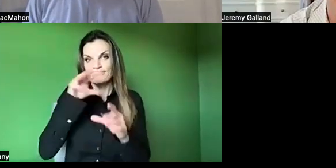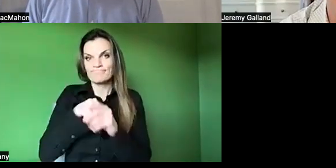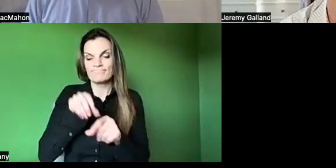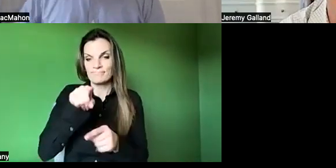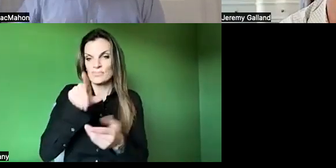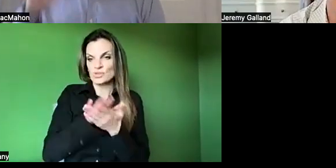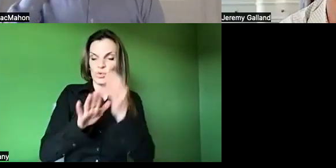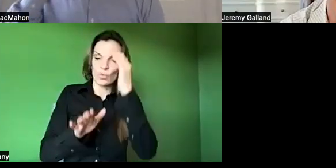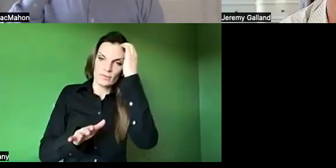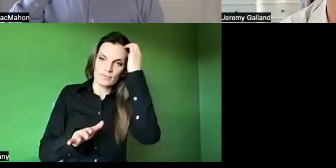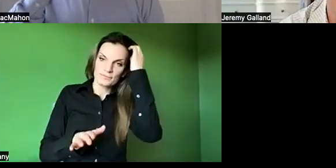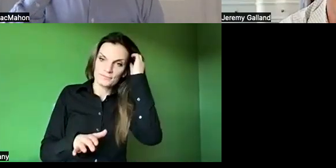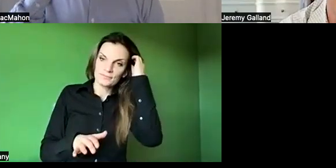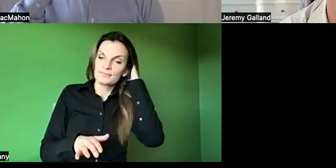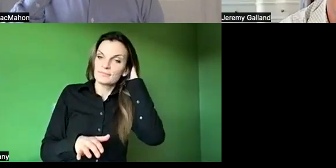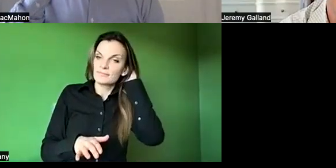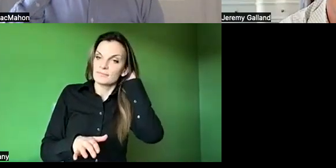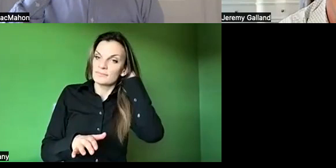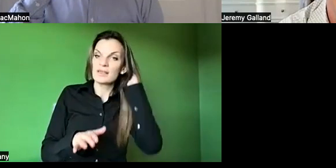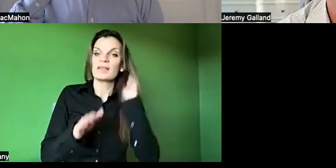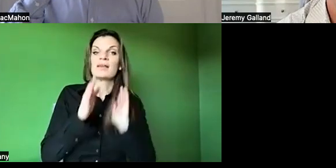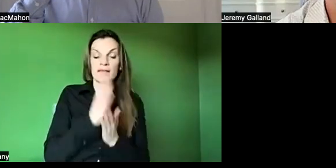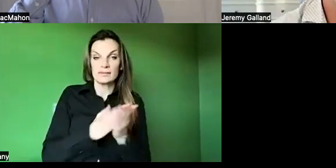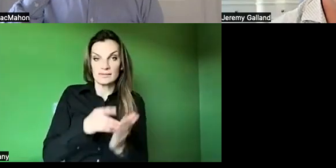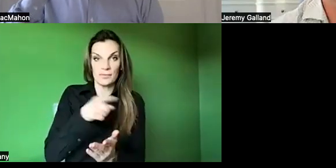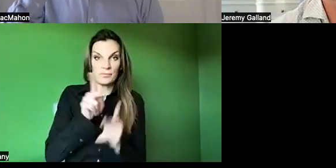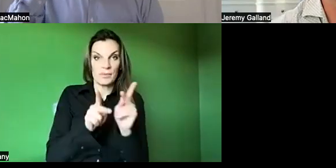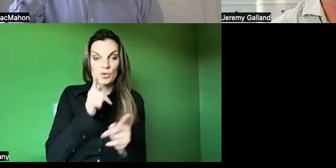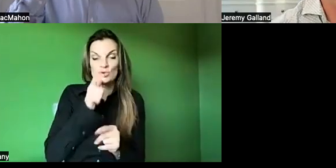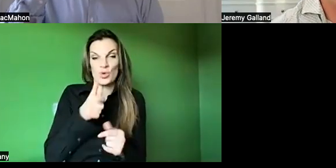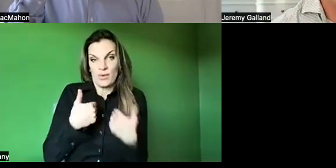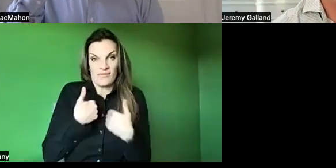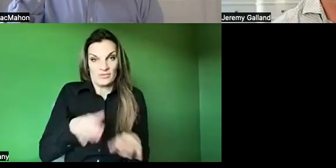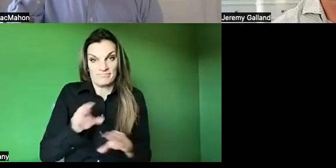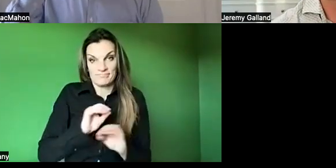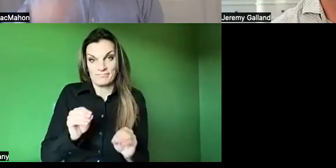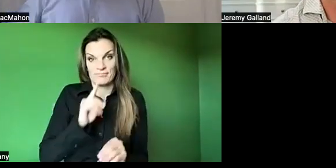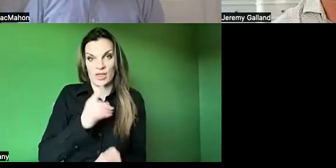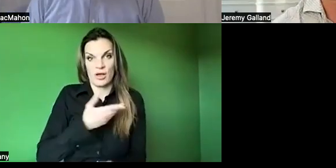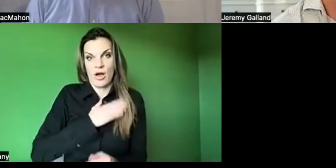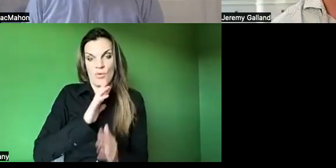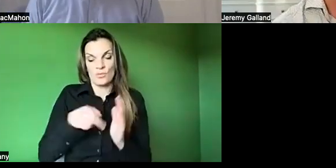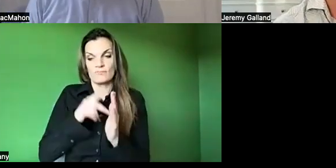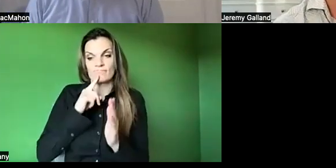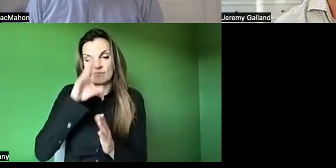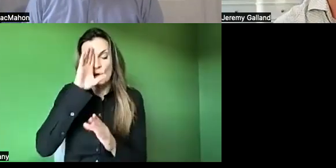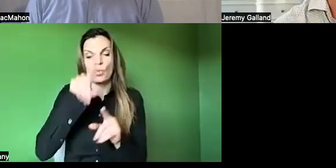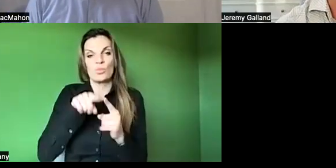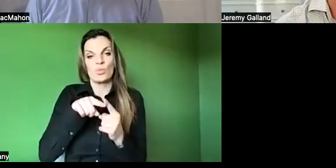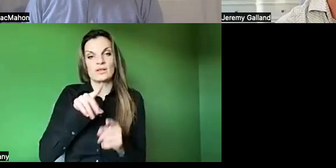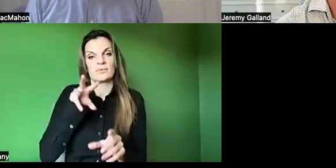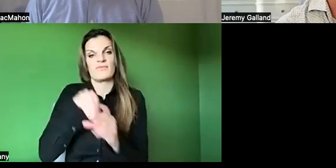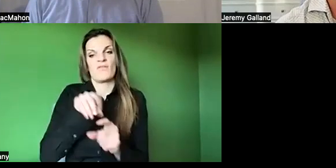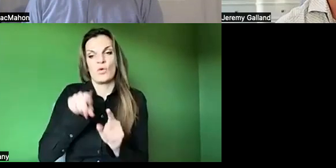a lot of residents who don't have children at all. So the role of a school board member is to know when to get involved and when not